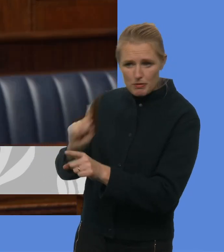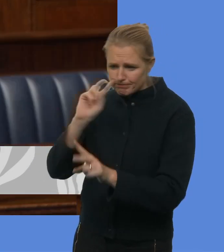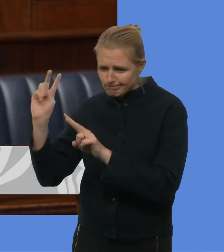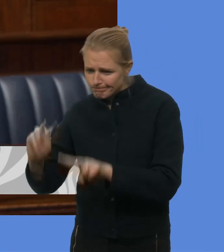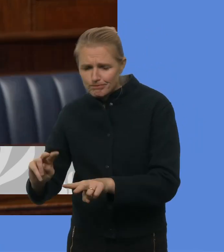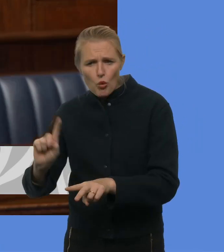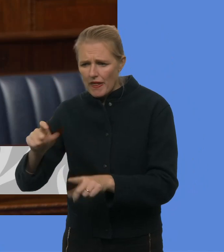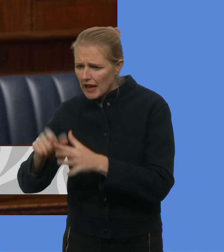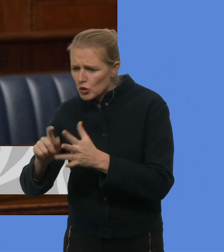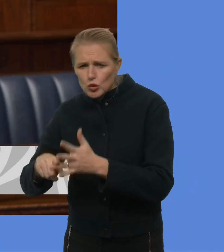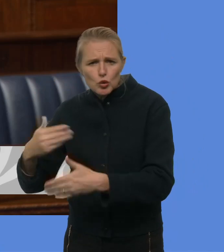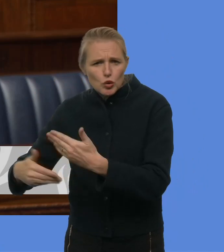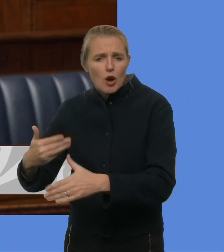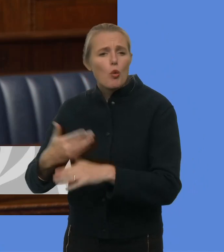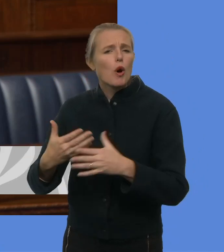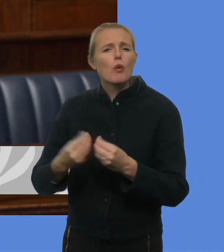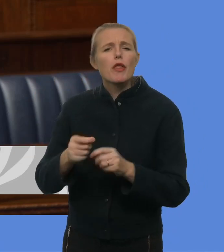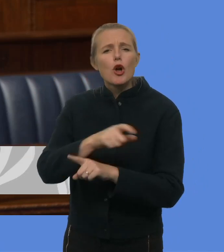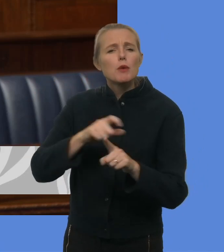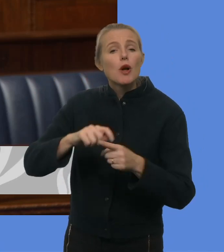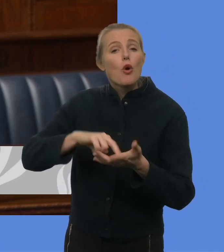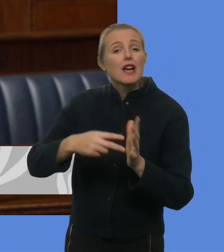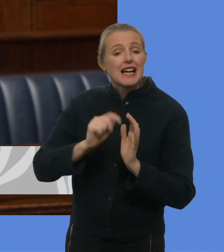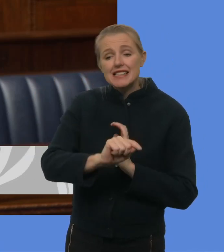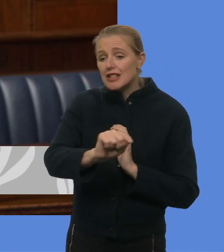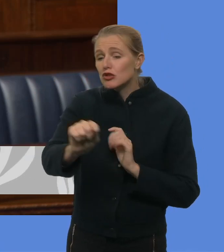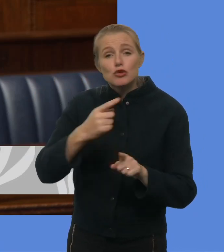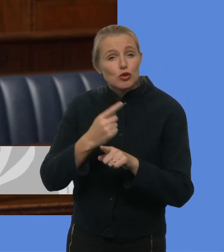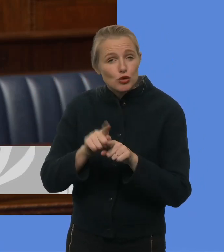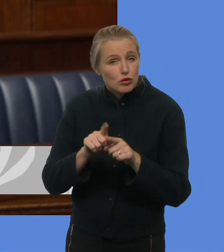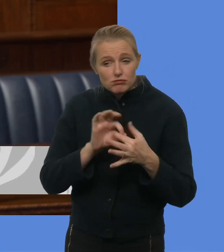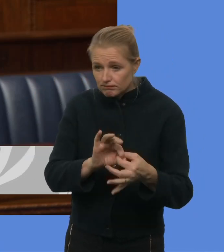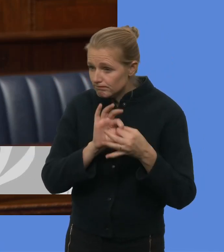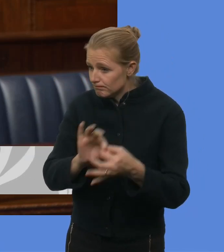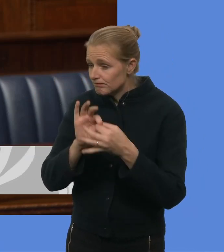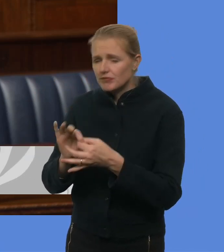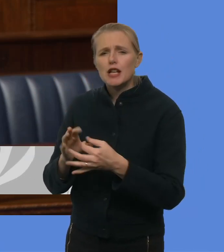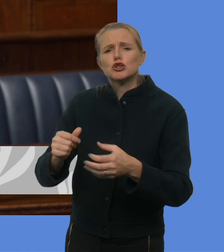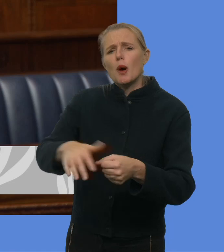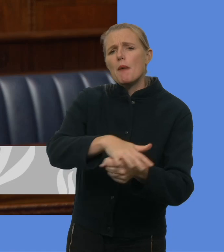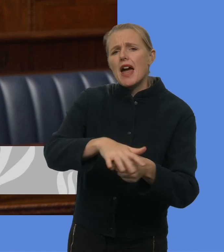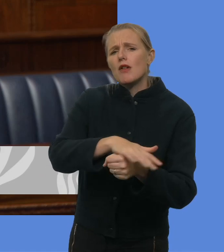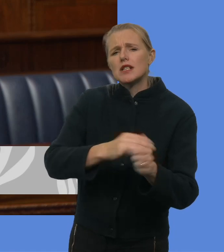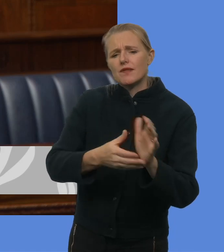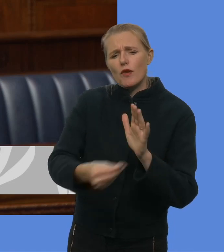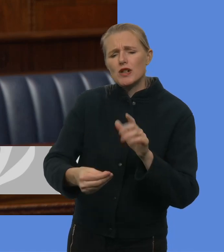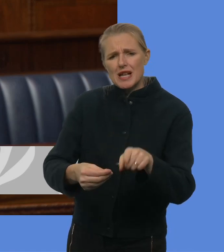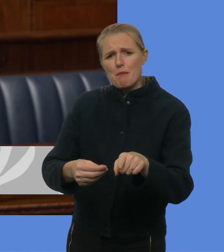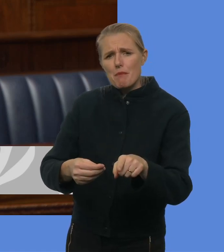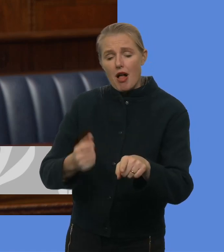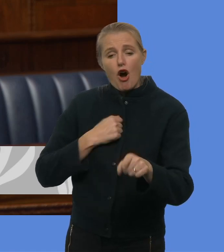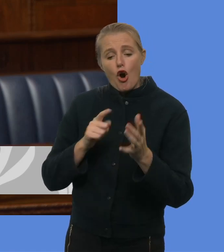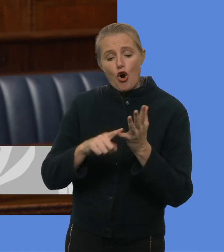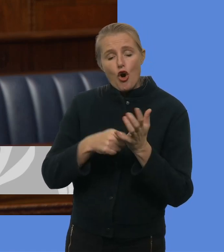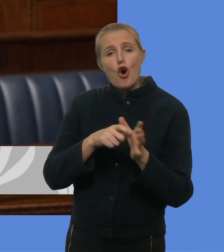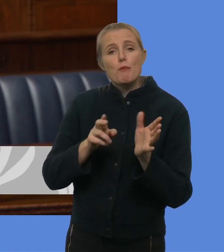what they could do. We've been working with a number of our community organisations on the ground. Some of those areas, for example, have been within our urban